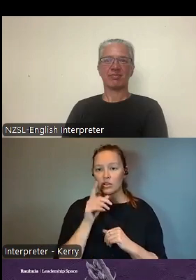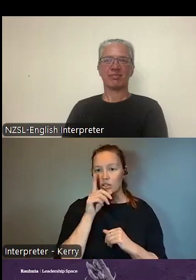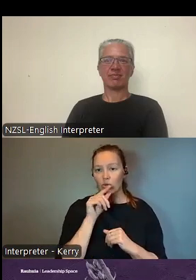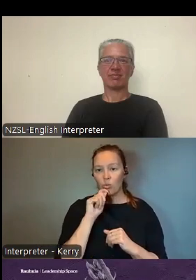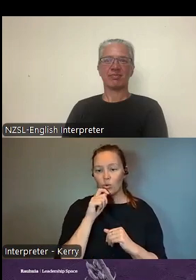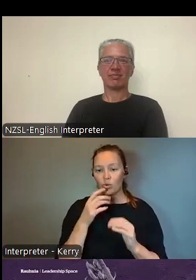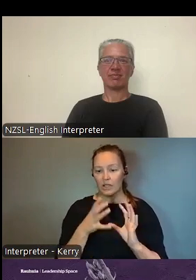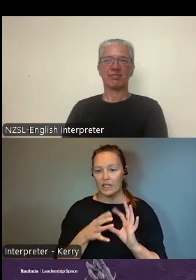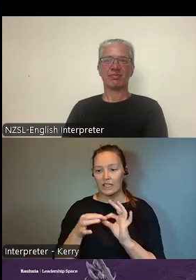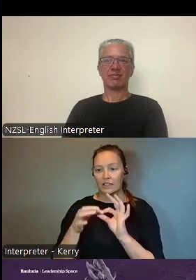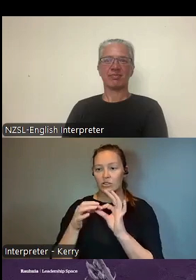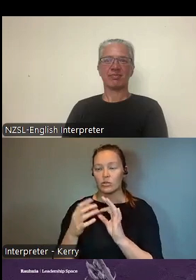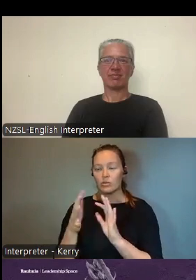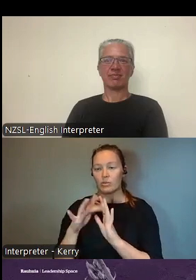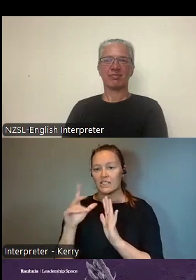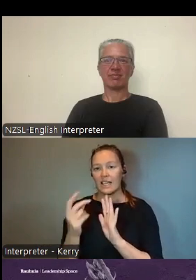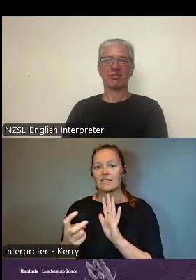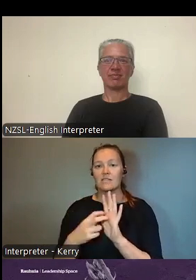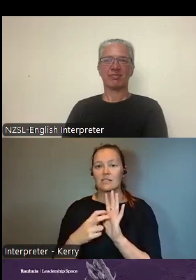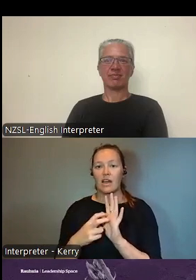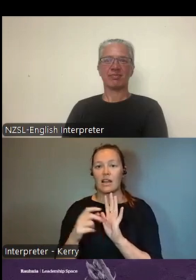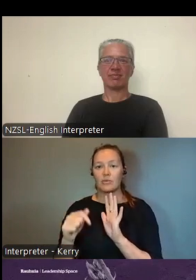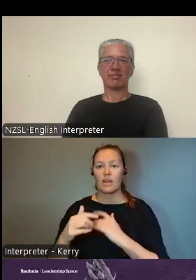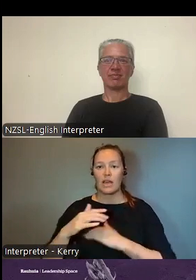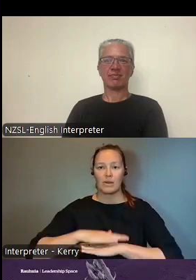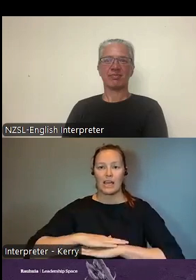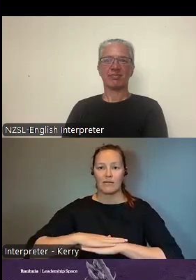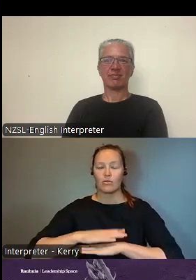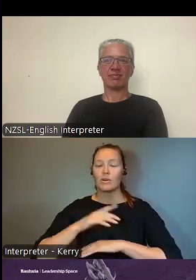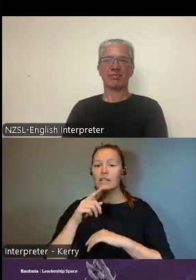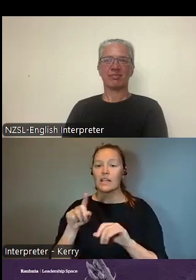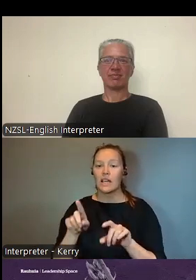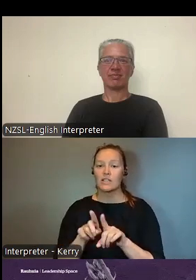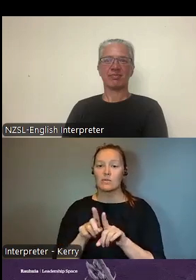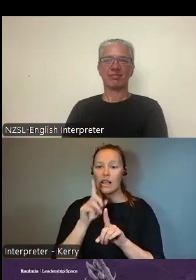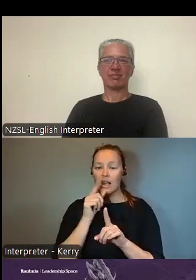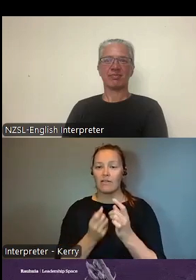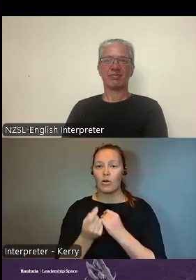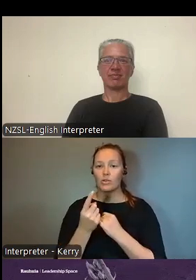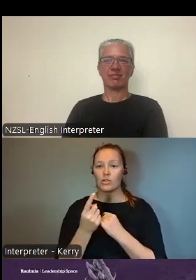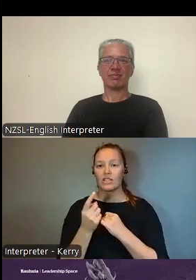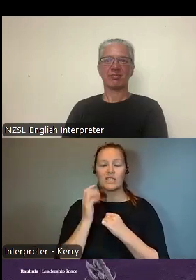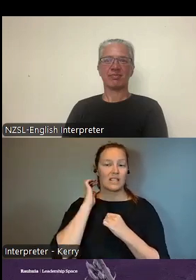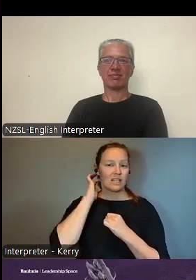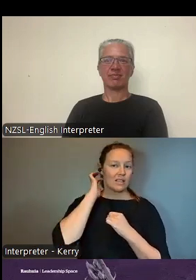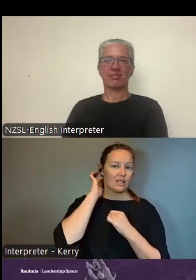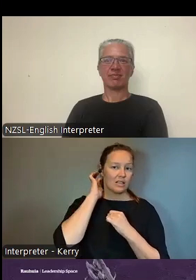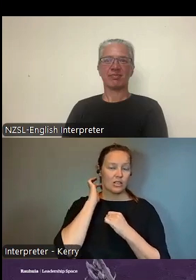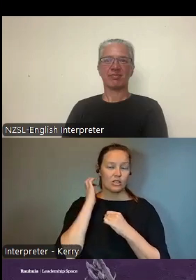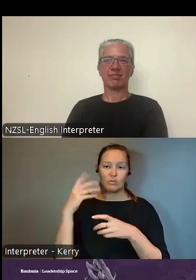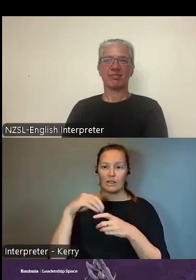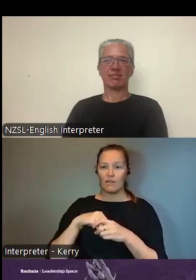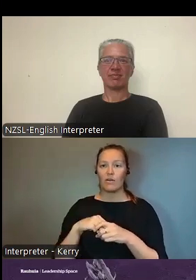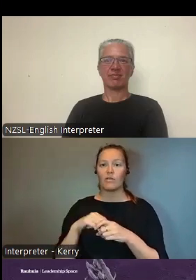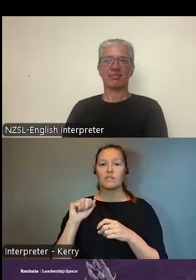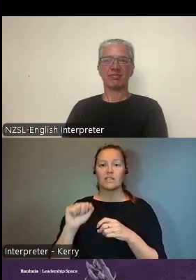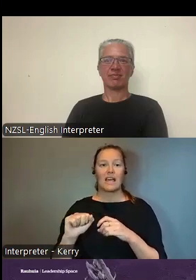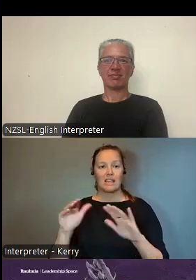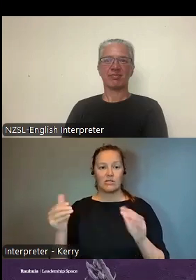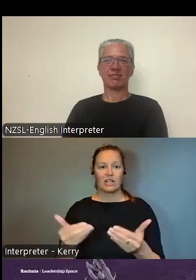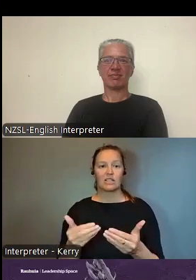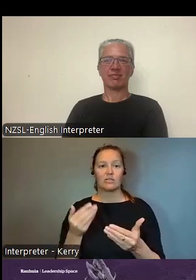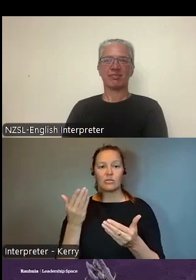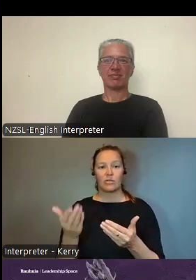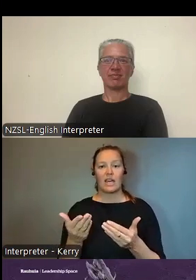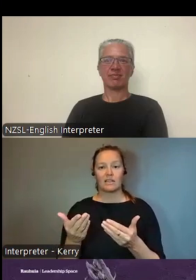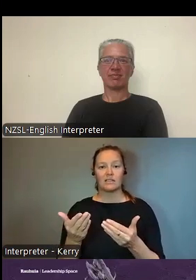up to that platform, and you will also get the opportunity to come to that introduction to that platform